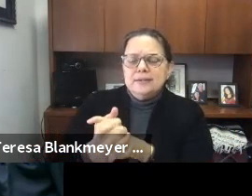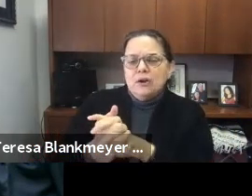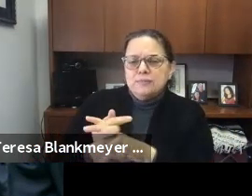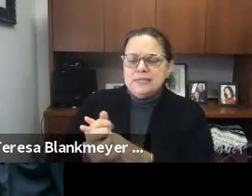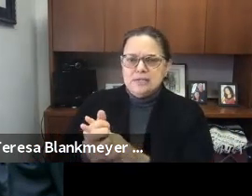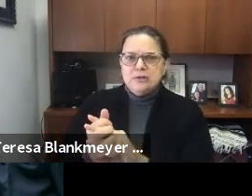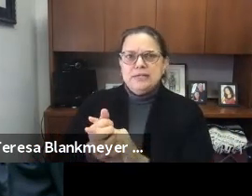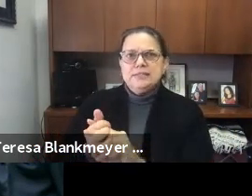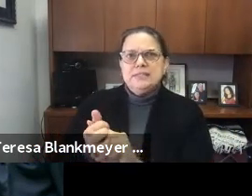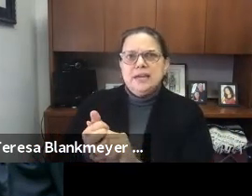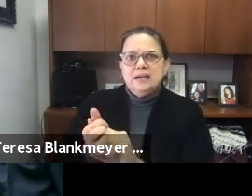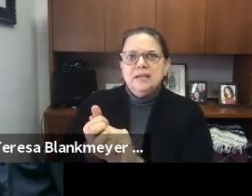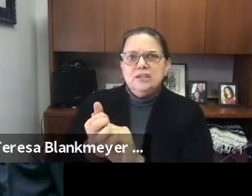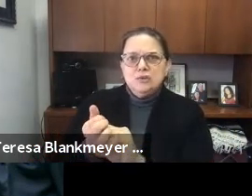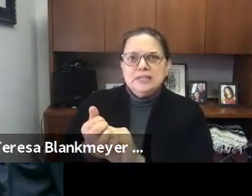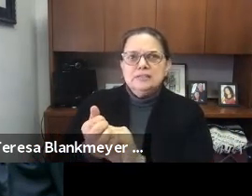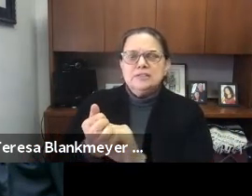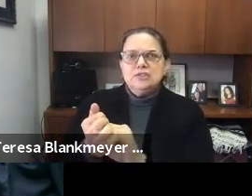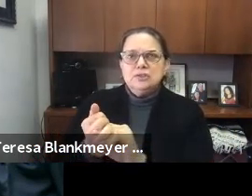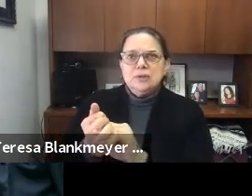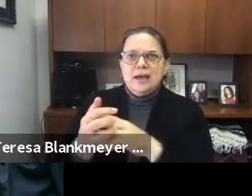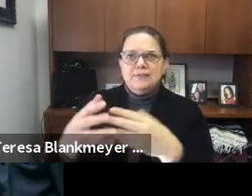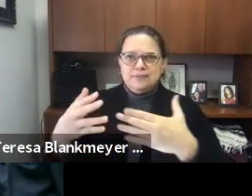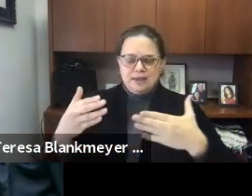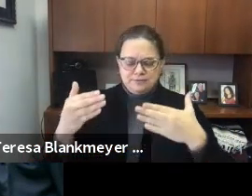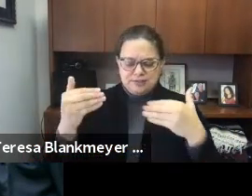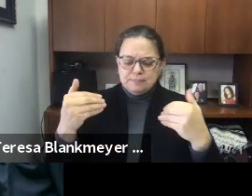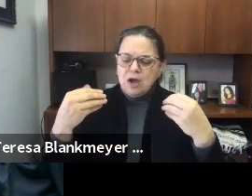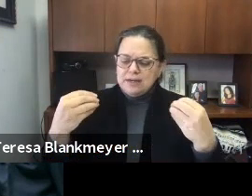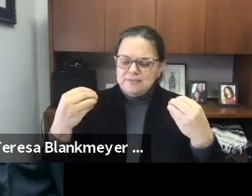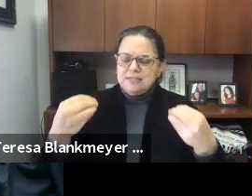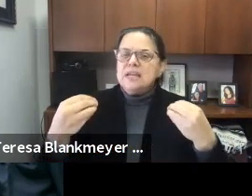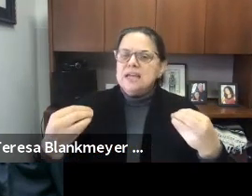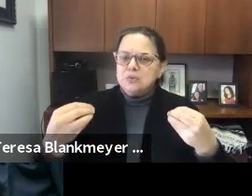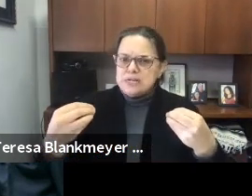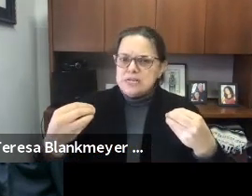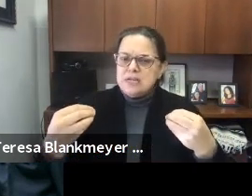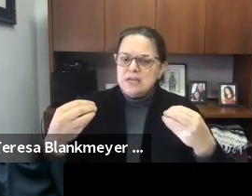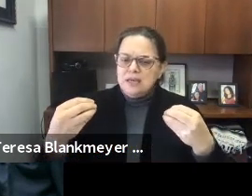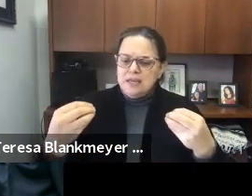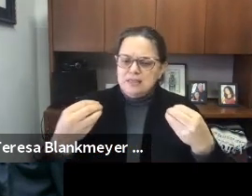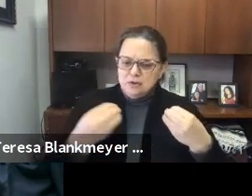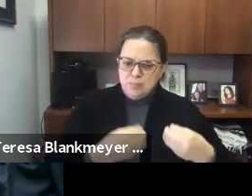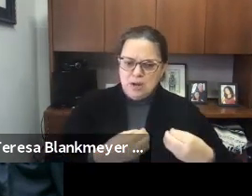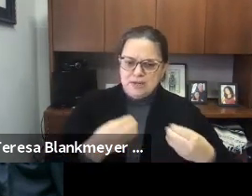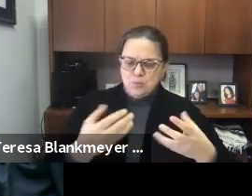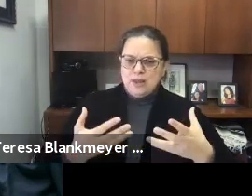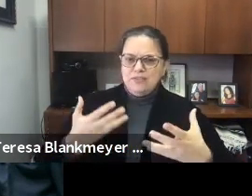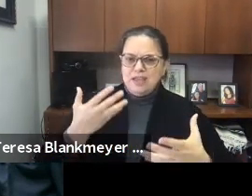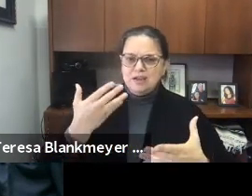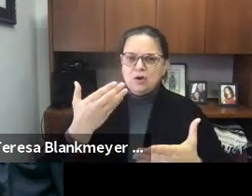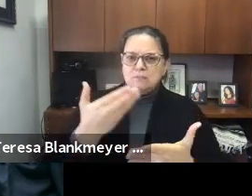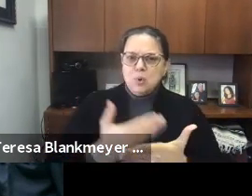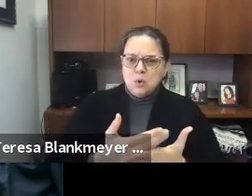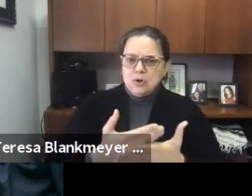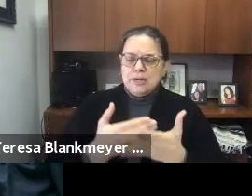And the argument here is that humans do have some kind of integrity in their body when